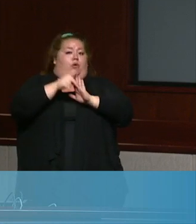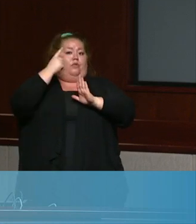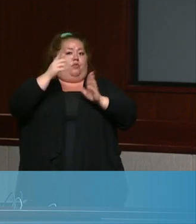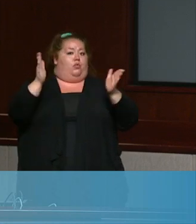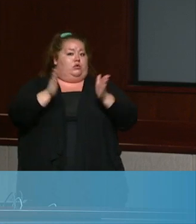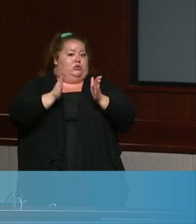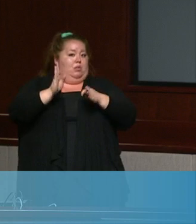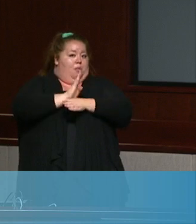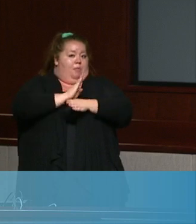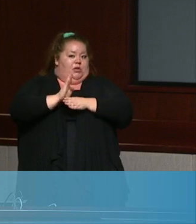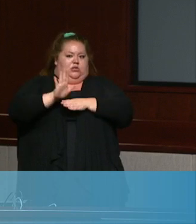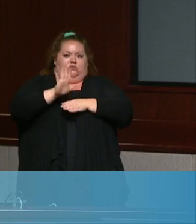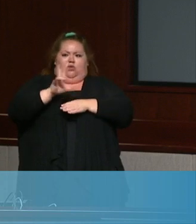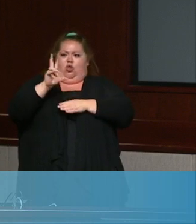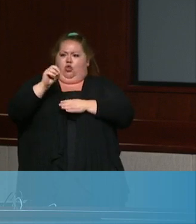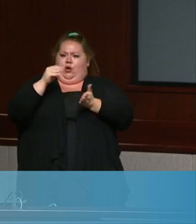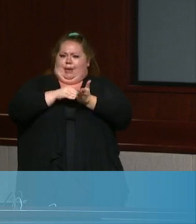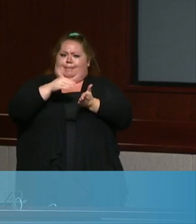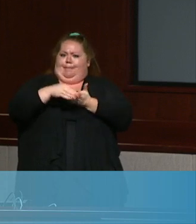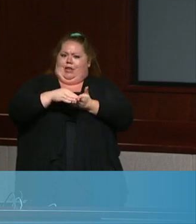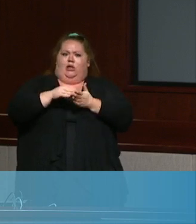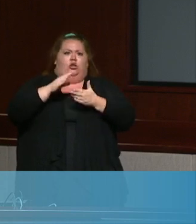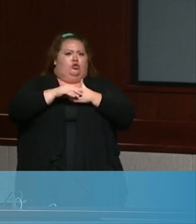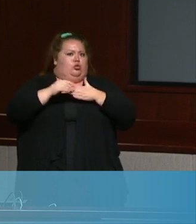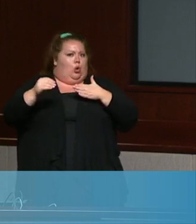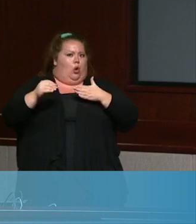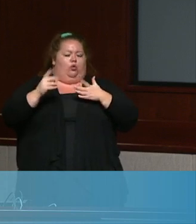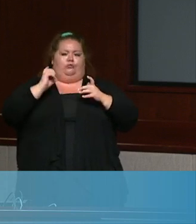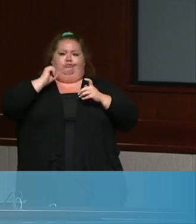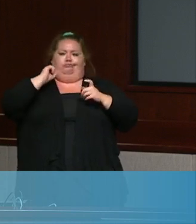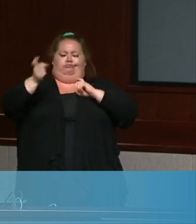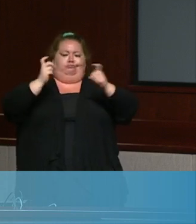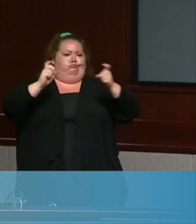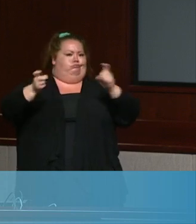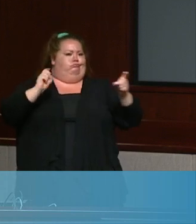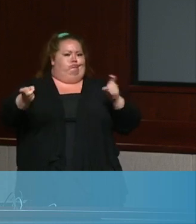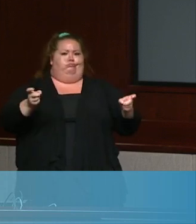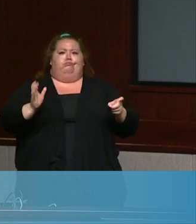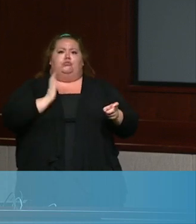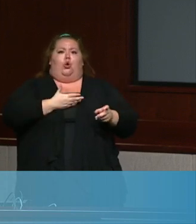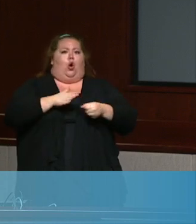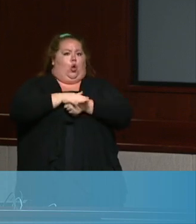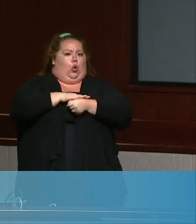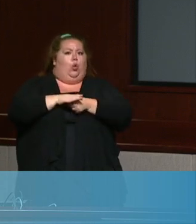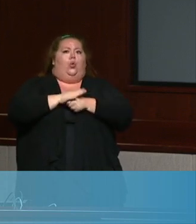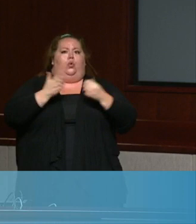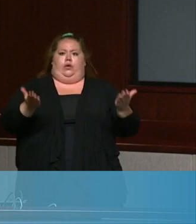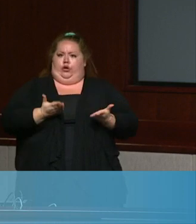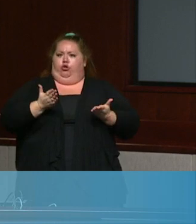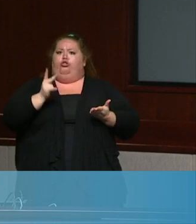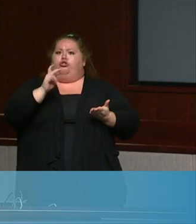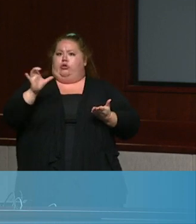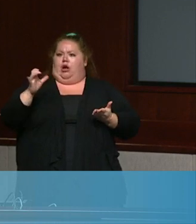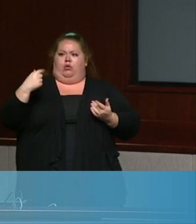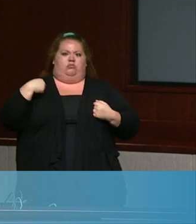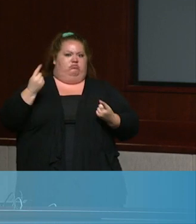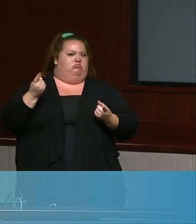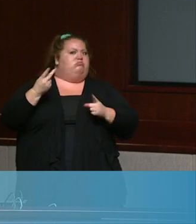of $30 million has been pumped into the local economy by the county over the last 2